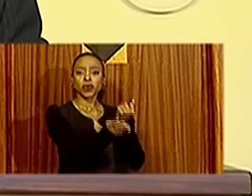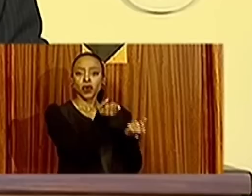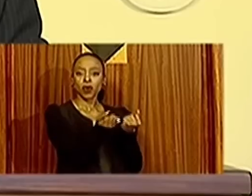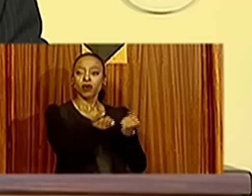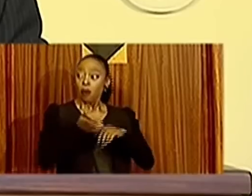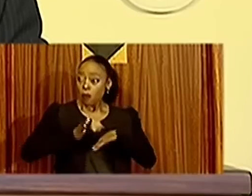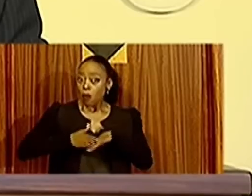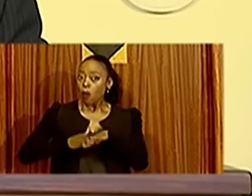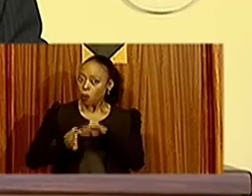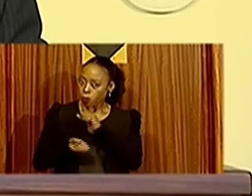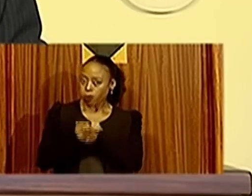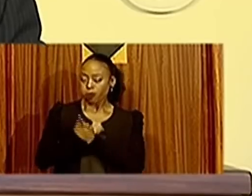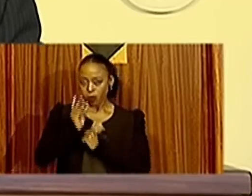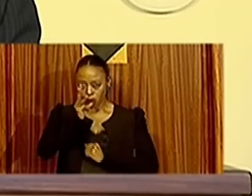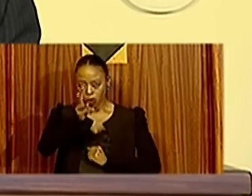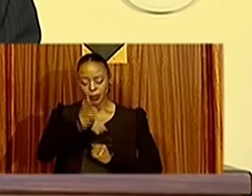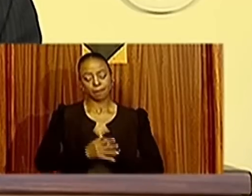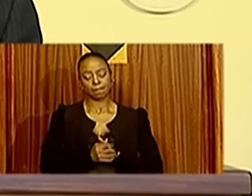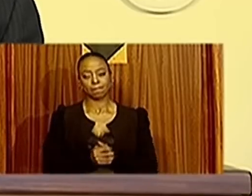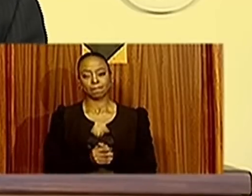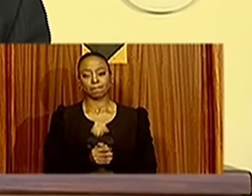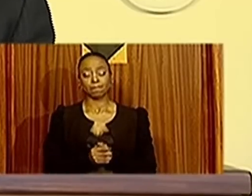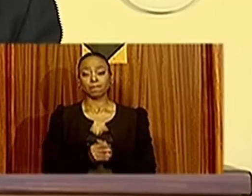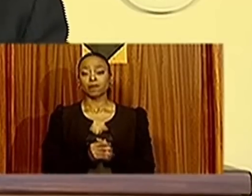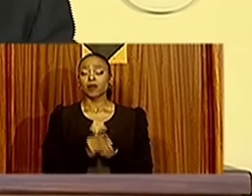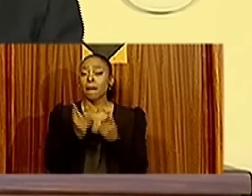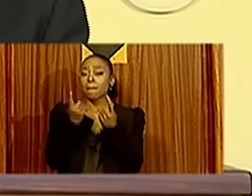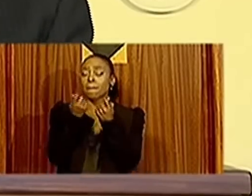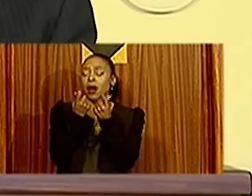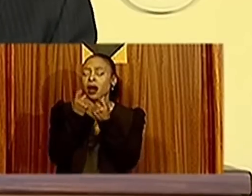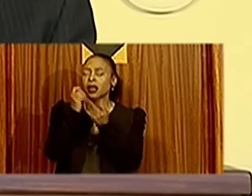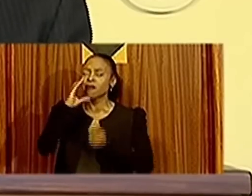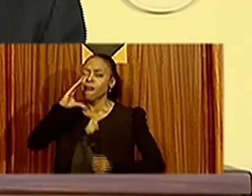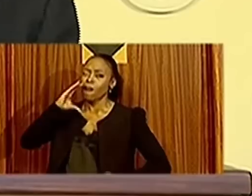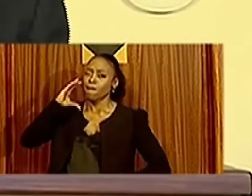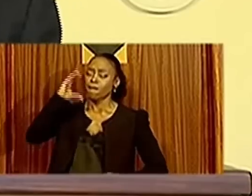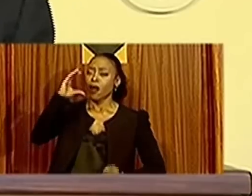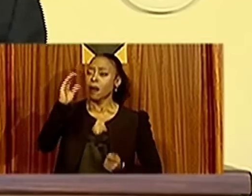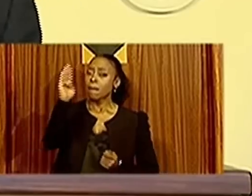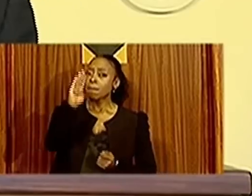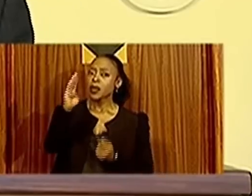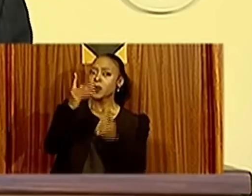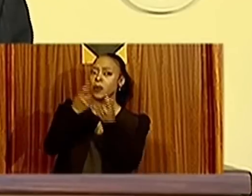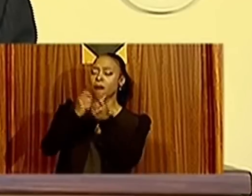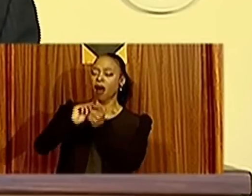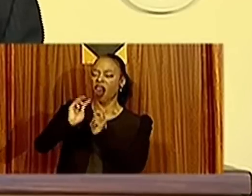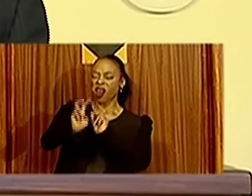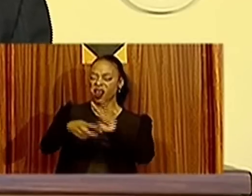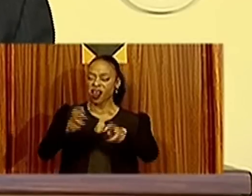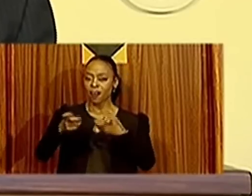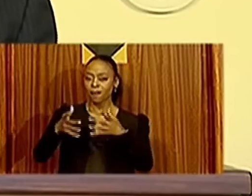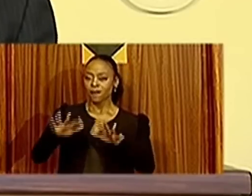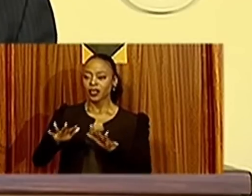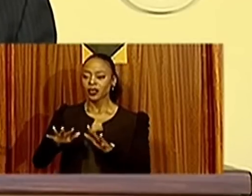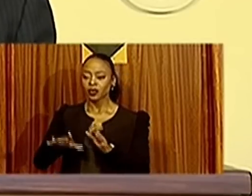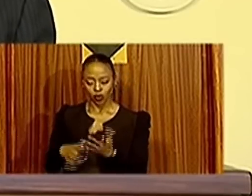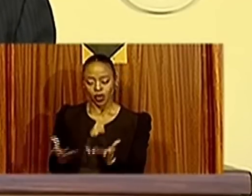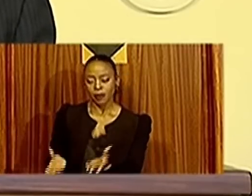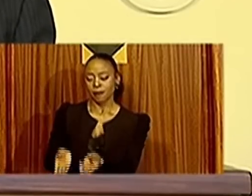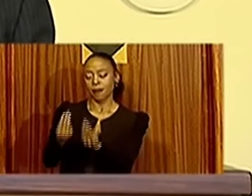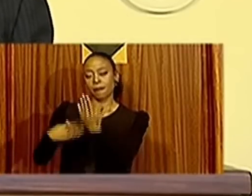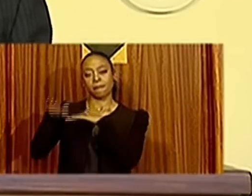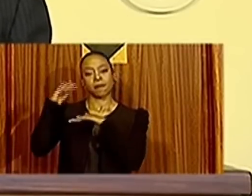be brought to court. And billions of rands in stolen funds have been recovered